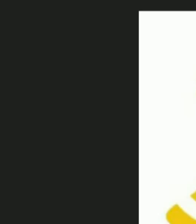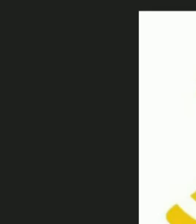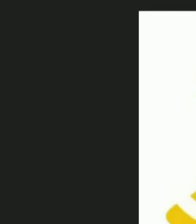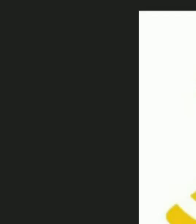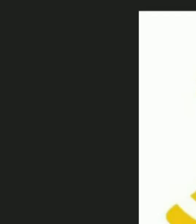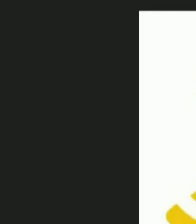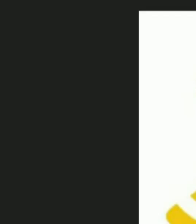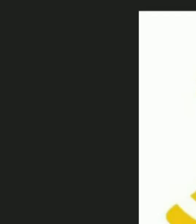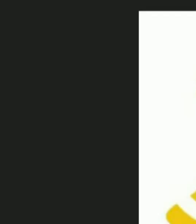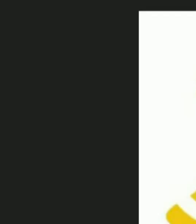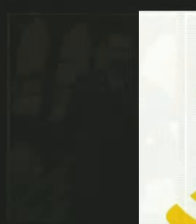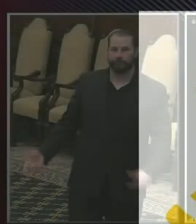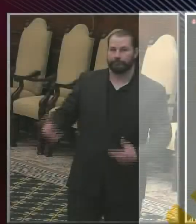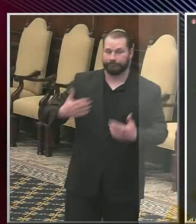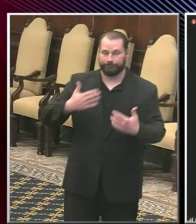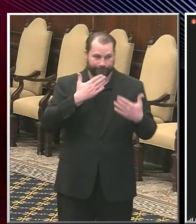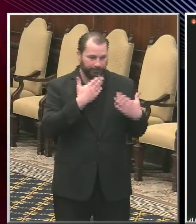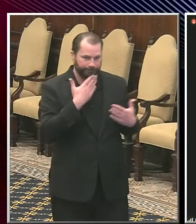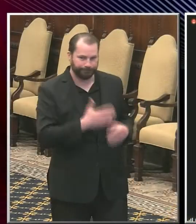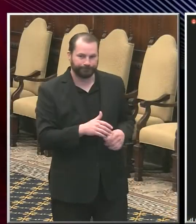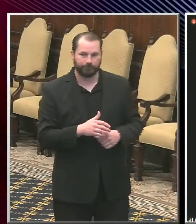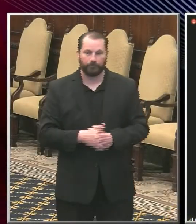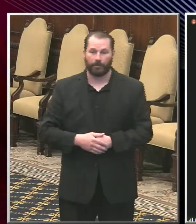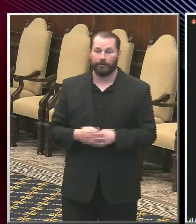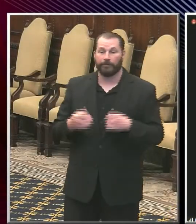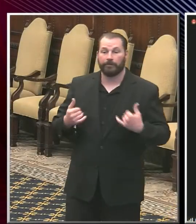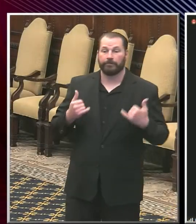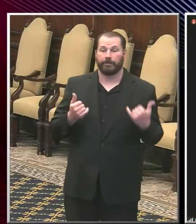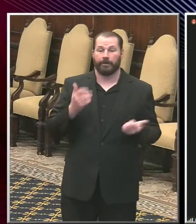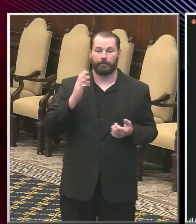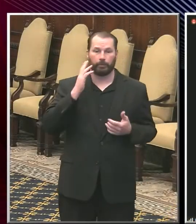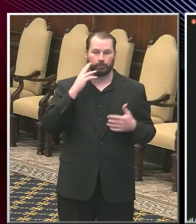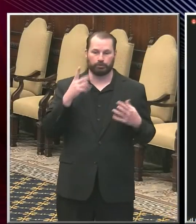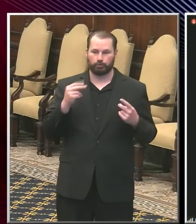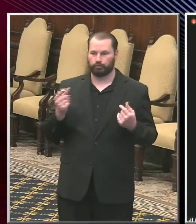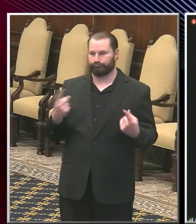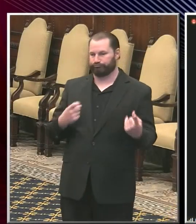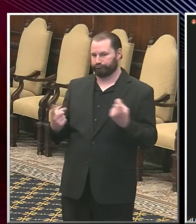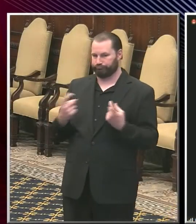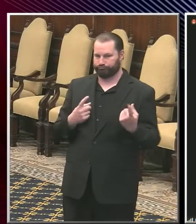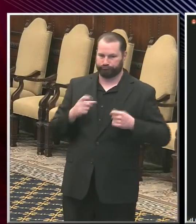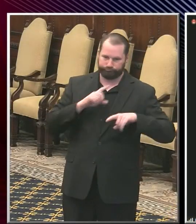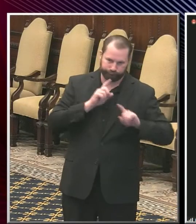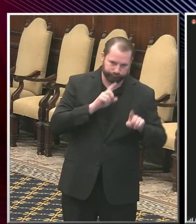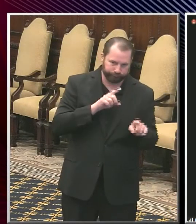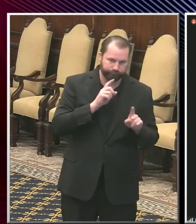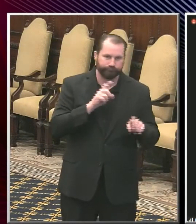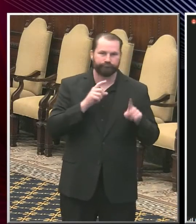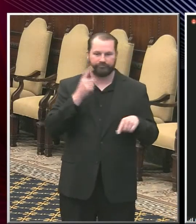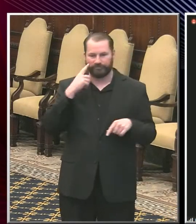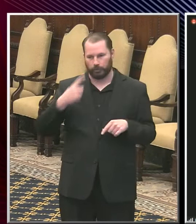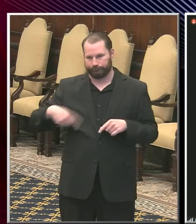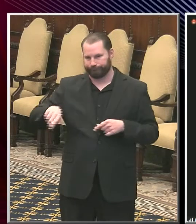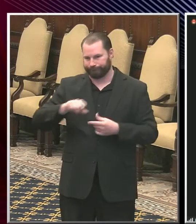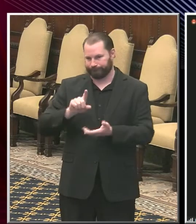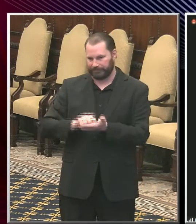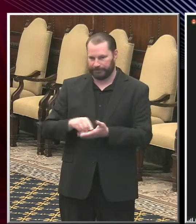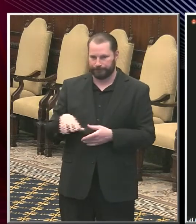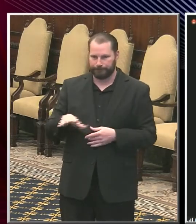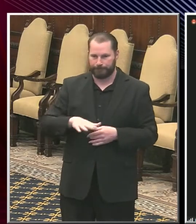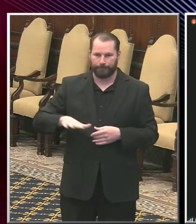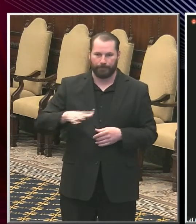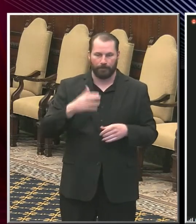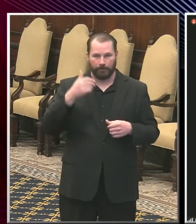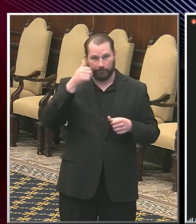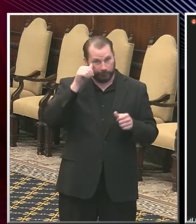Thank you, Armando. We will now move to our Q&A portion for members of the media. And please remember, we do have limited time during